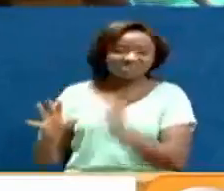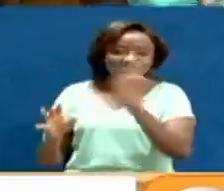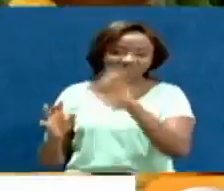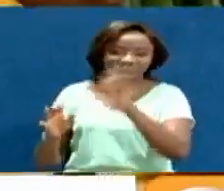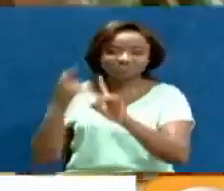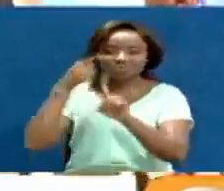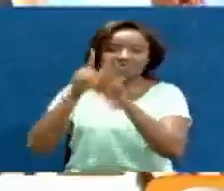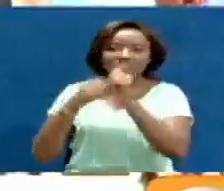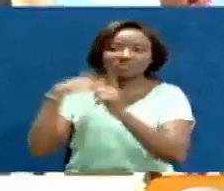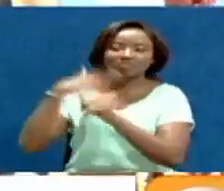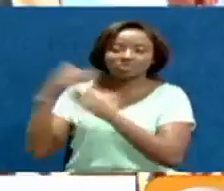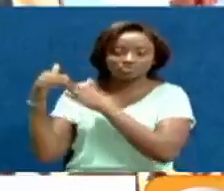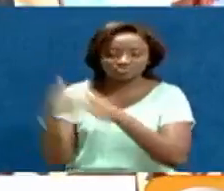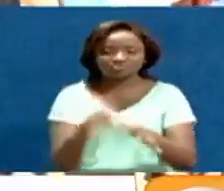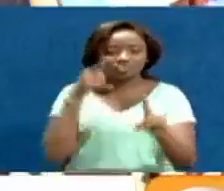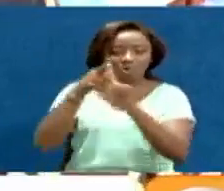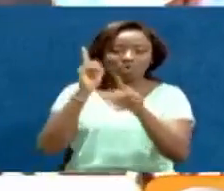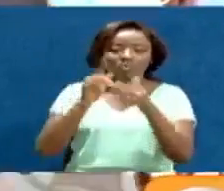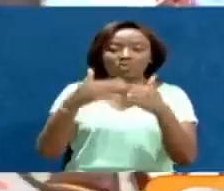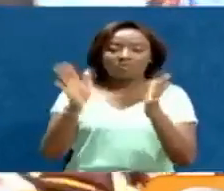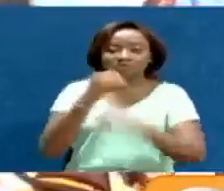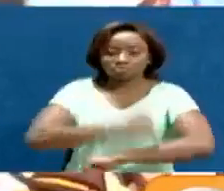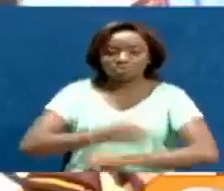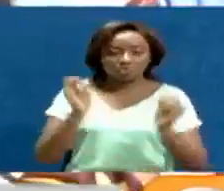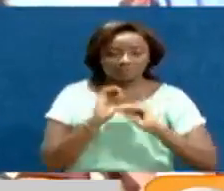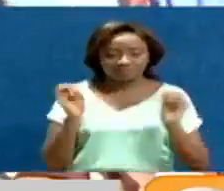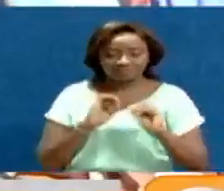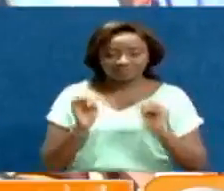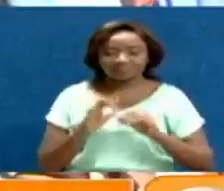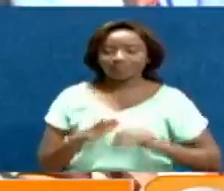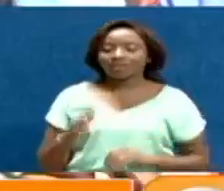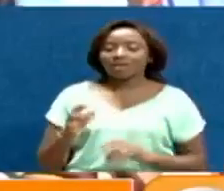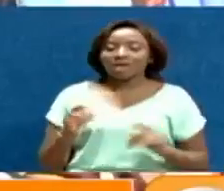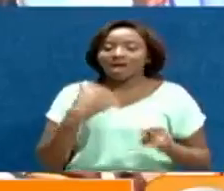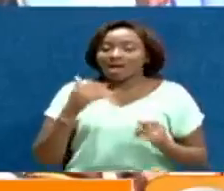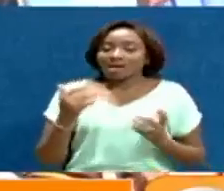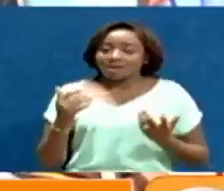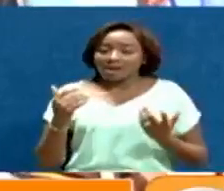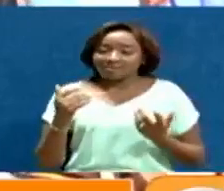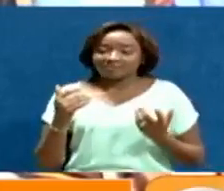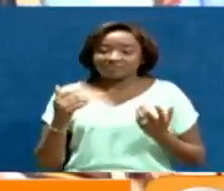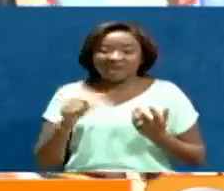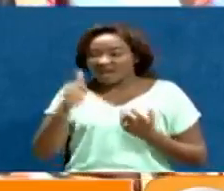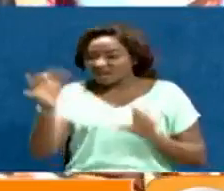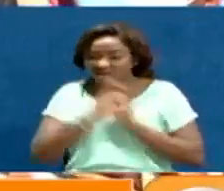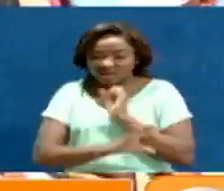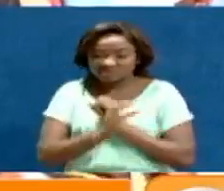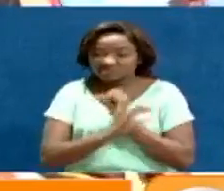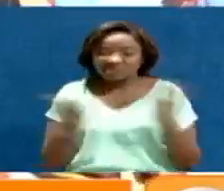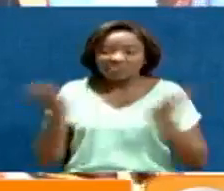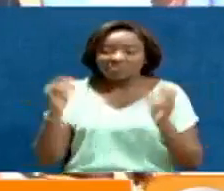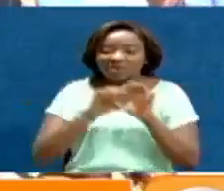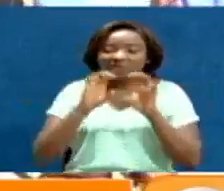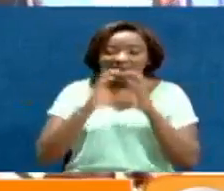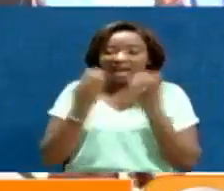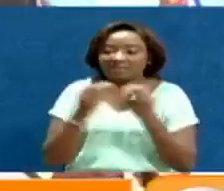schools. There is no country in the world where new classrooms have been built because